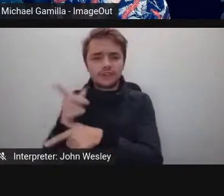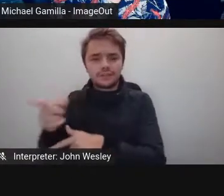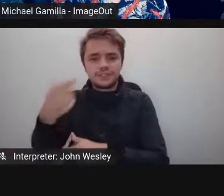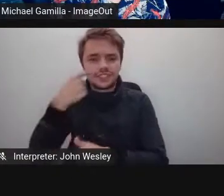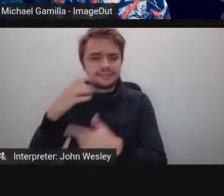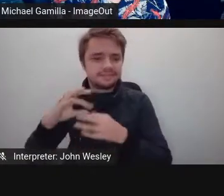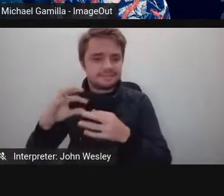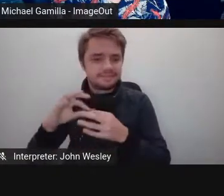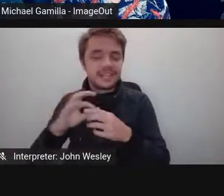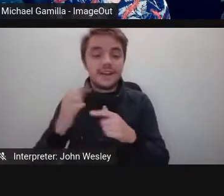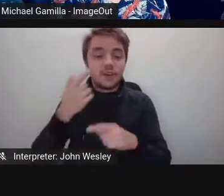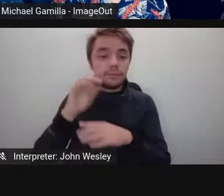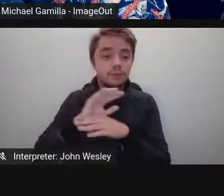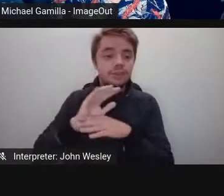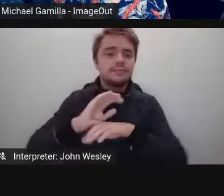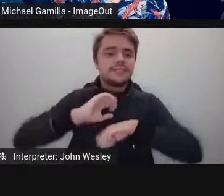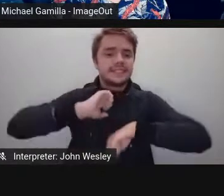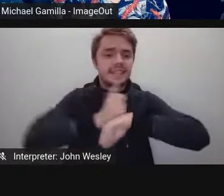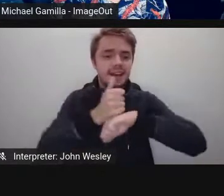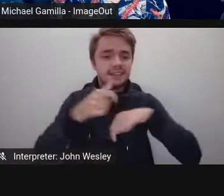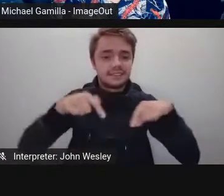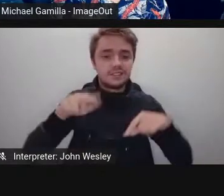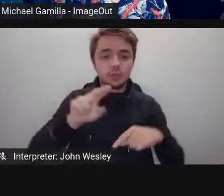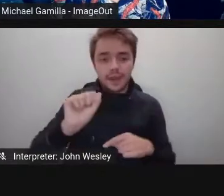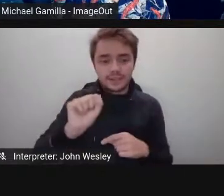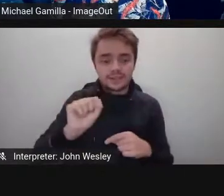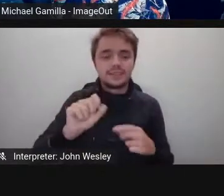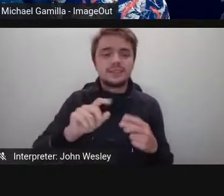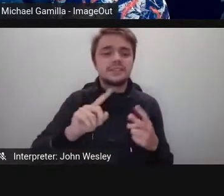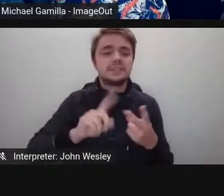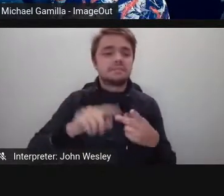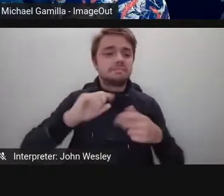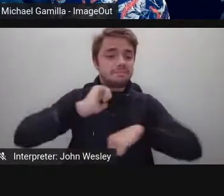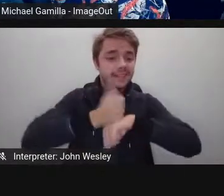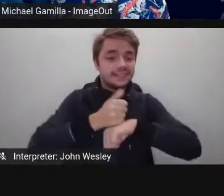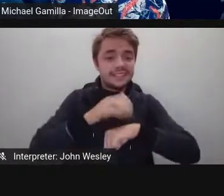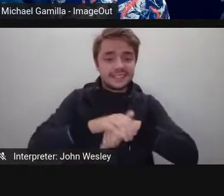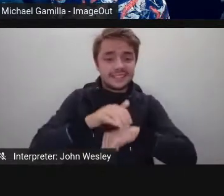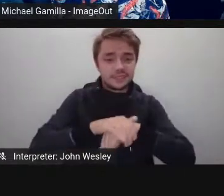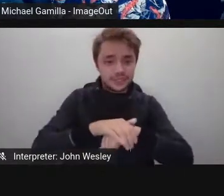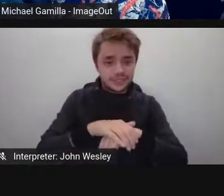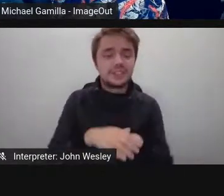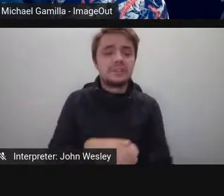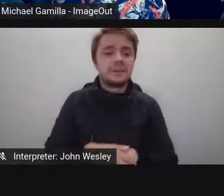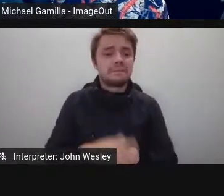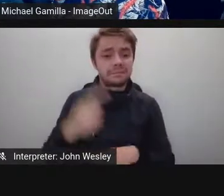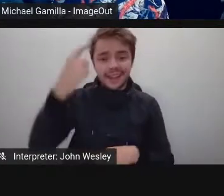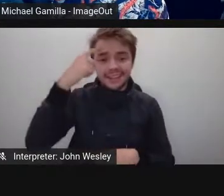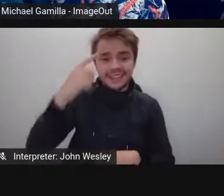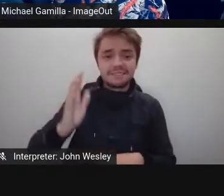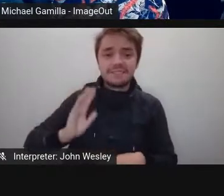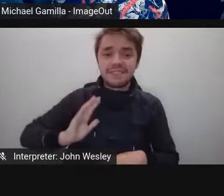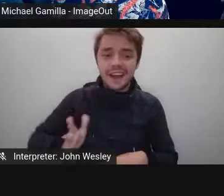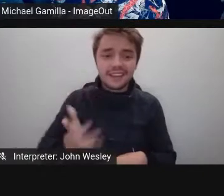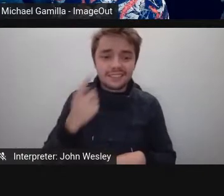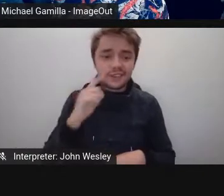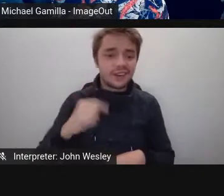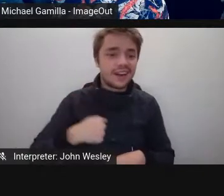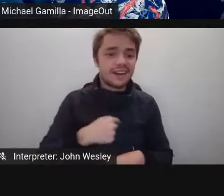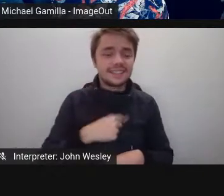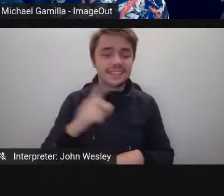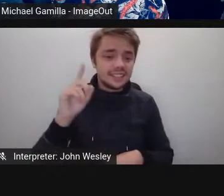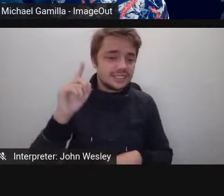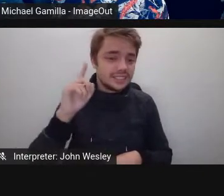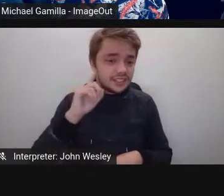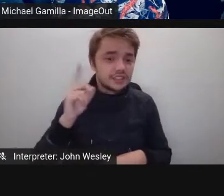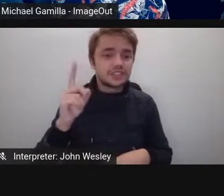the US, that's in English, it's okay for us to hear different sounds, different accents. And I think it needs to be more acceptable in